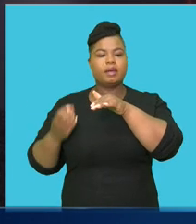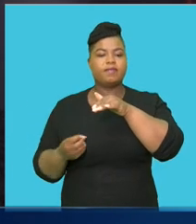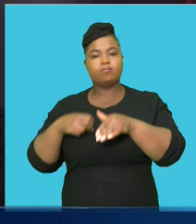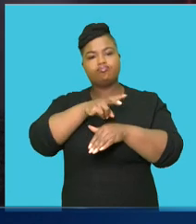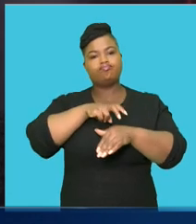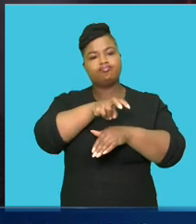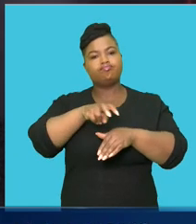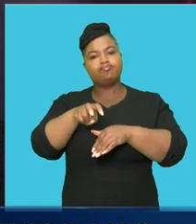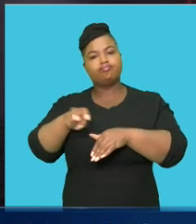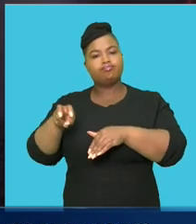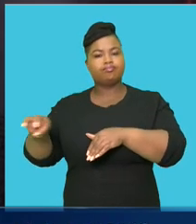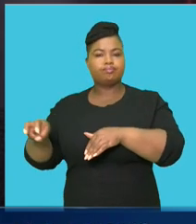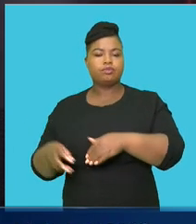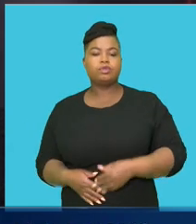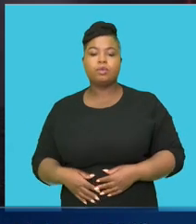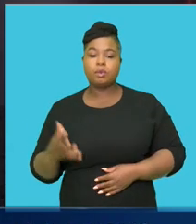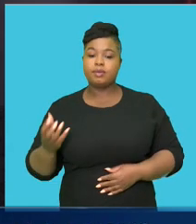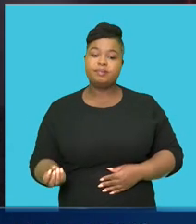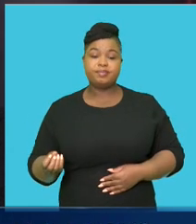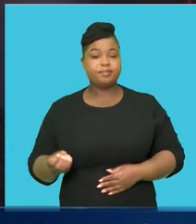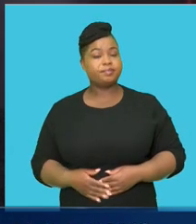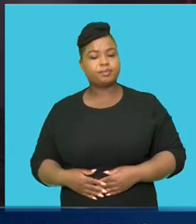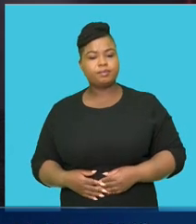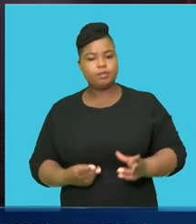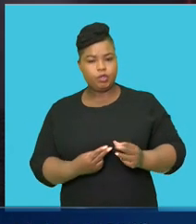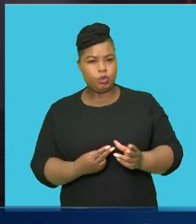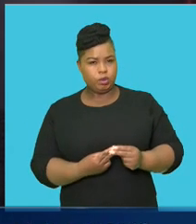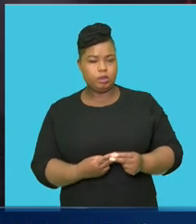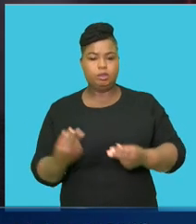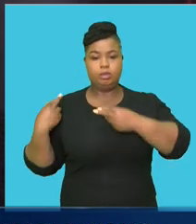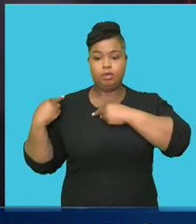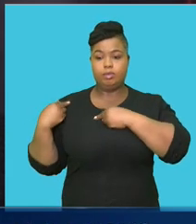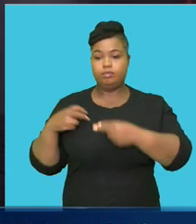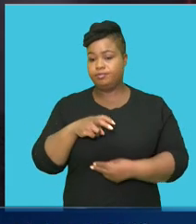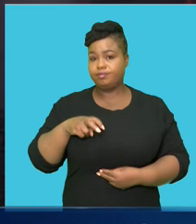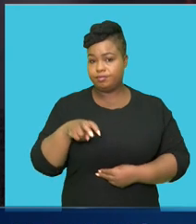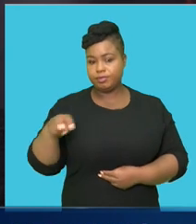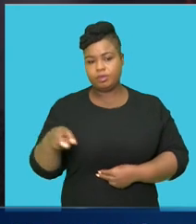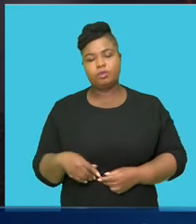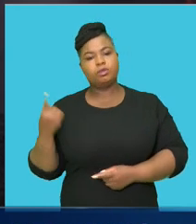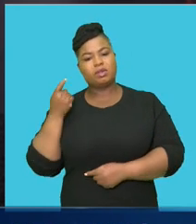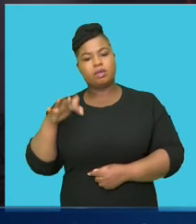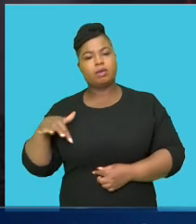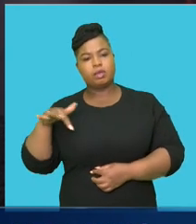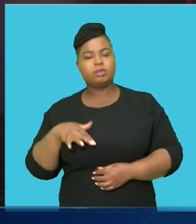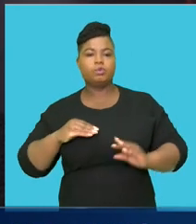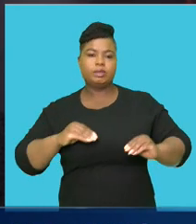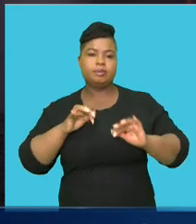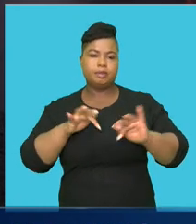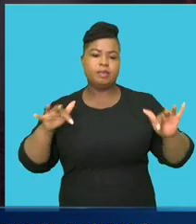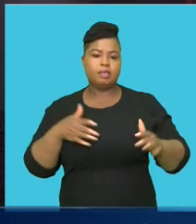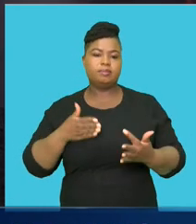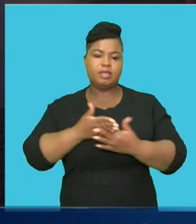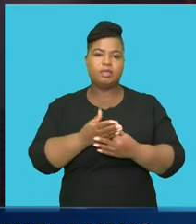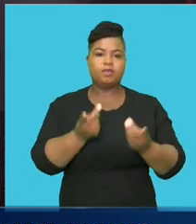travel across the country. We've got the units that travel to townships and rural areas to teach people on access